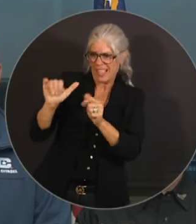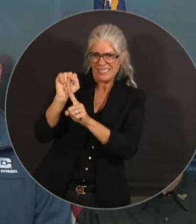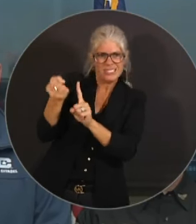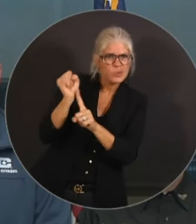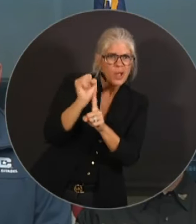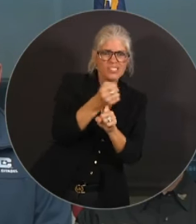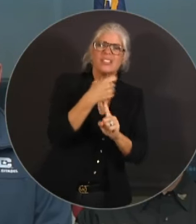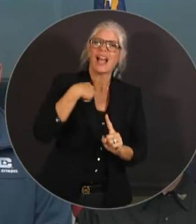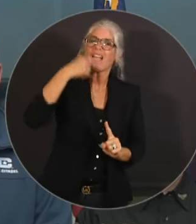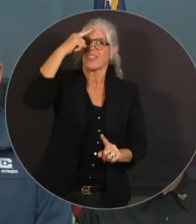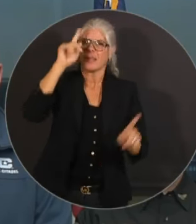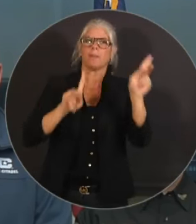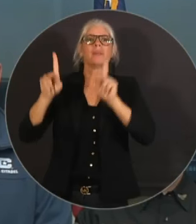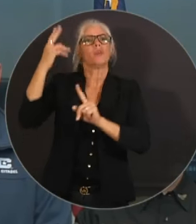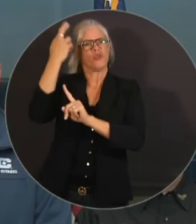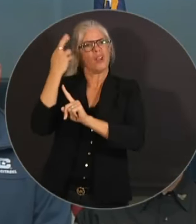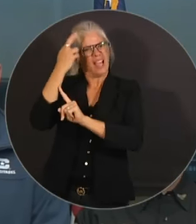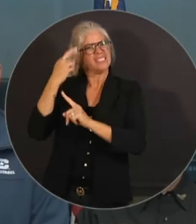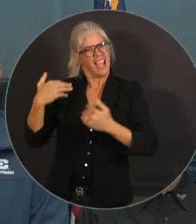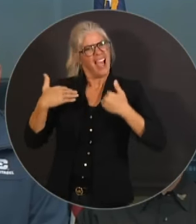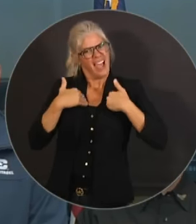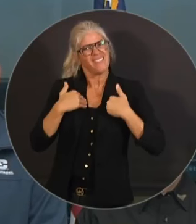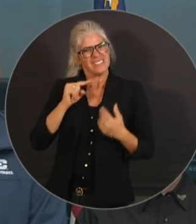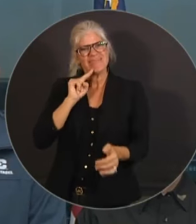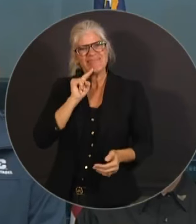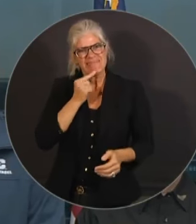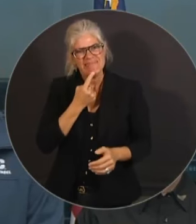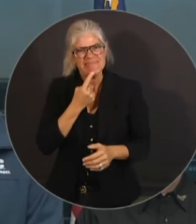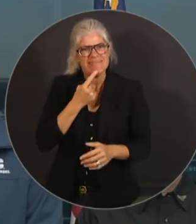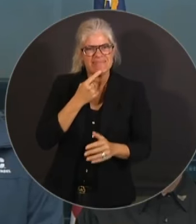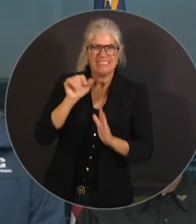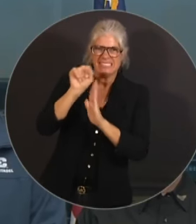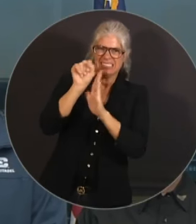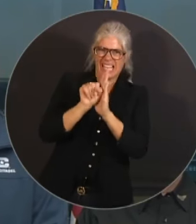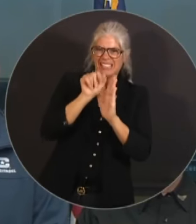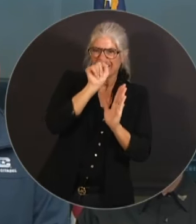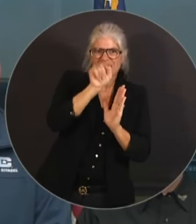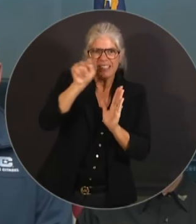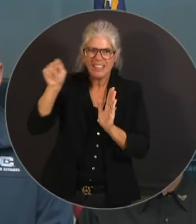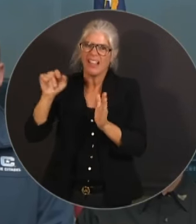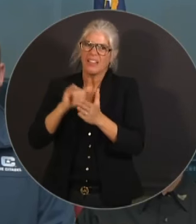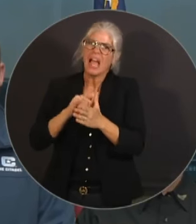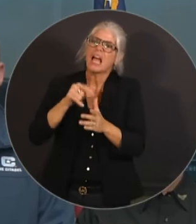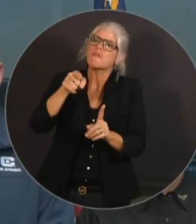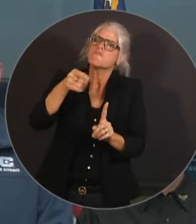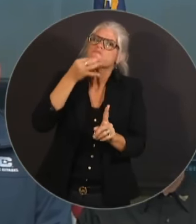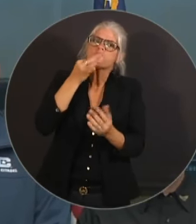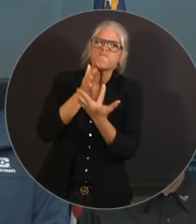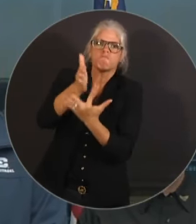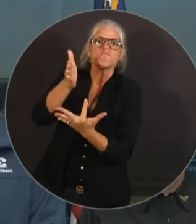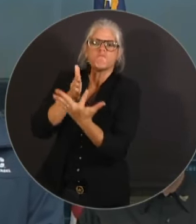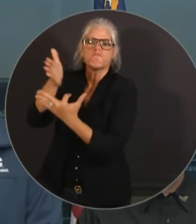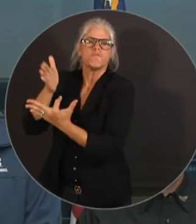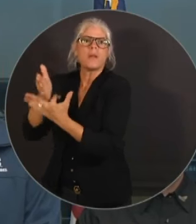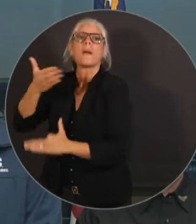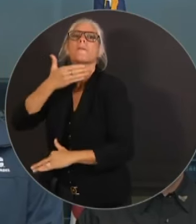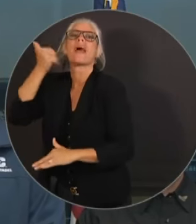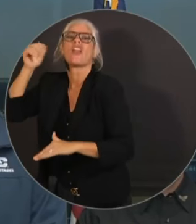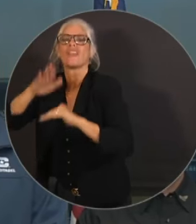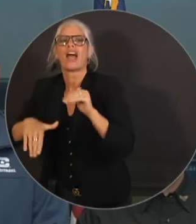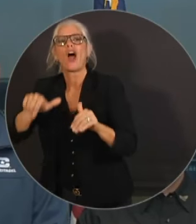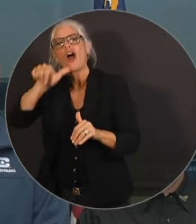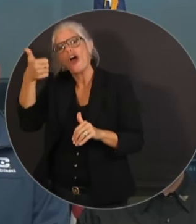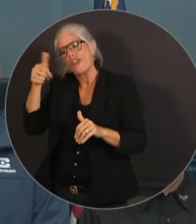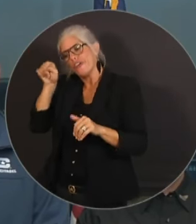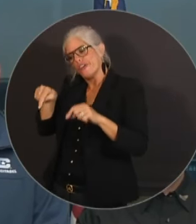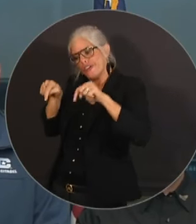realize there are certain parts of the state that may handle some of this stuff better than other parts of the state. I'm not saying